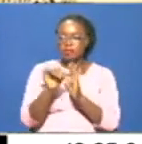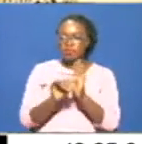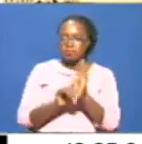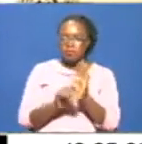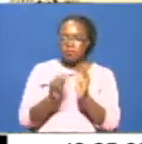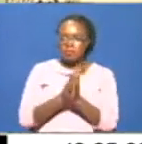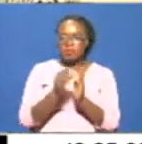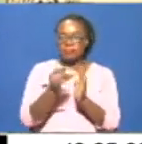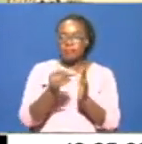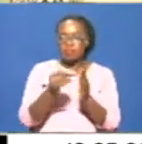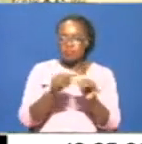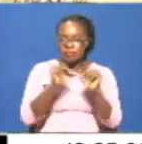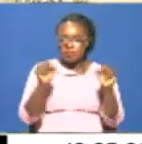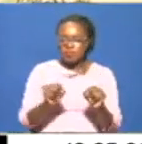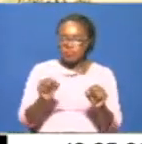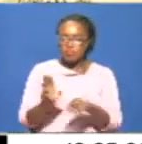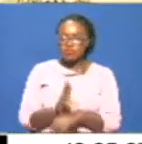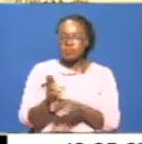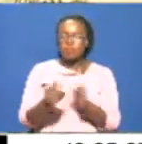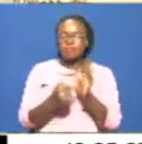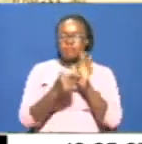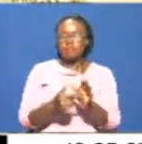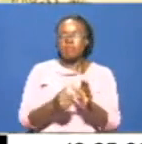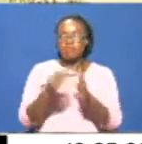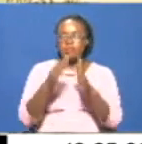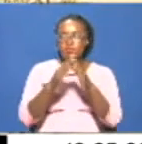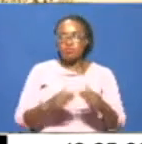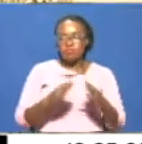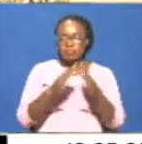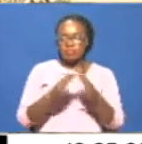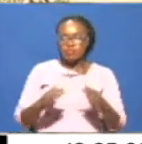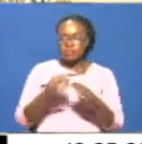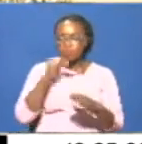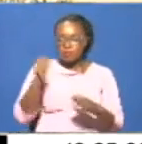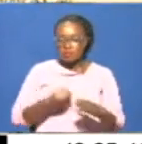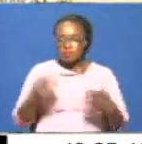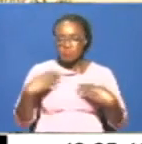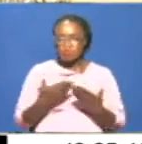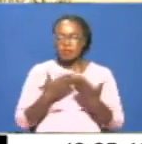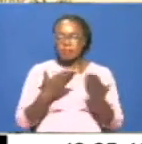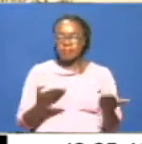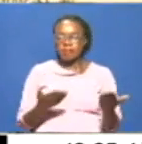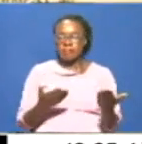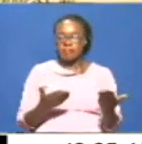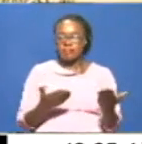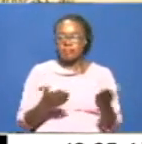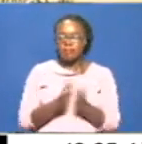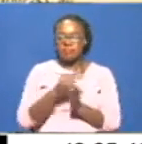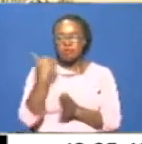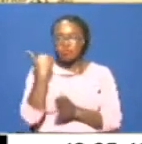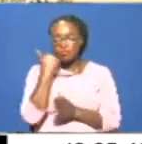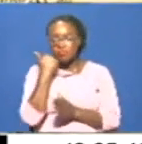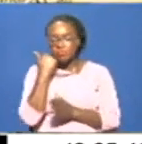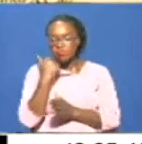criteria used indicated that households that have elderly persons, households with sick and